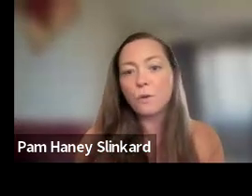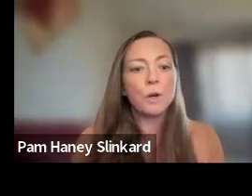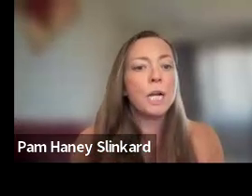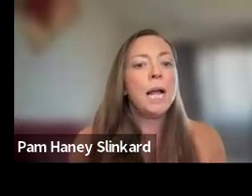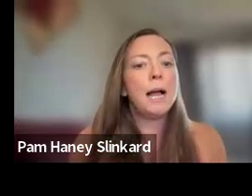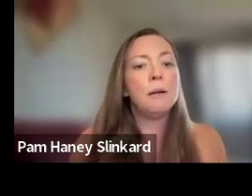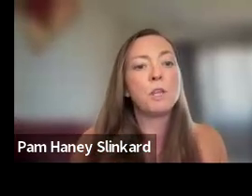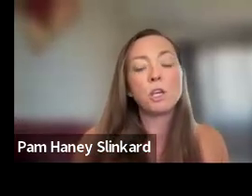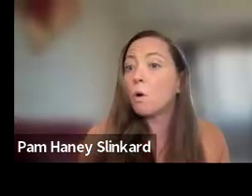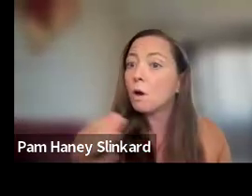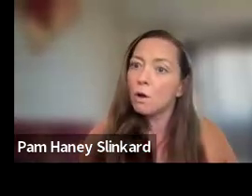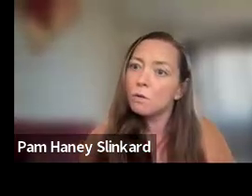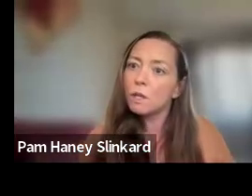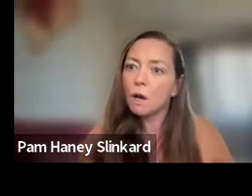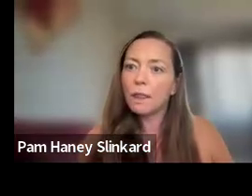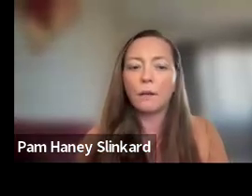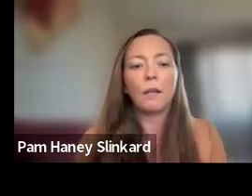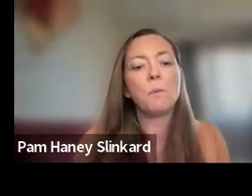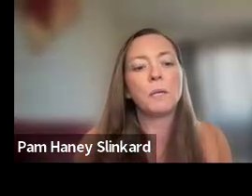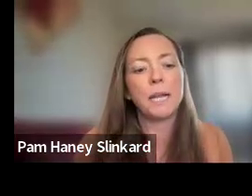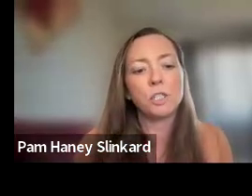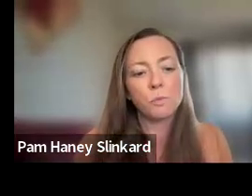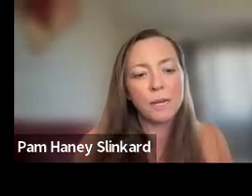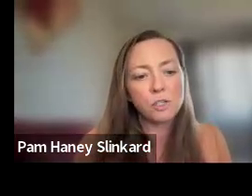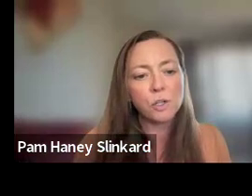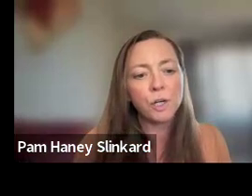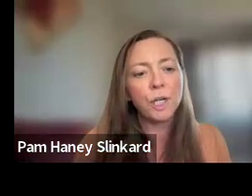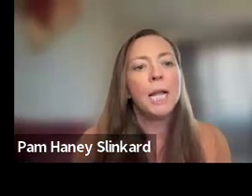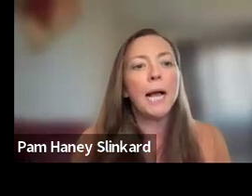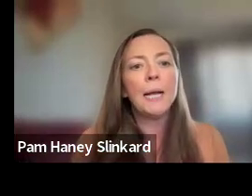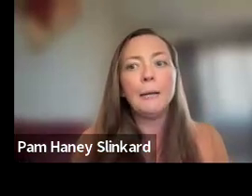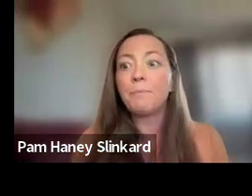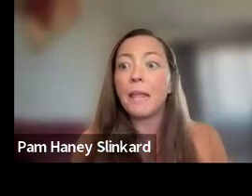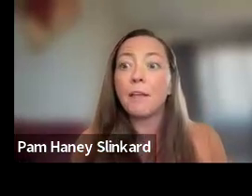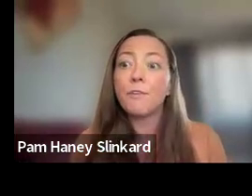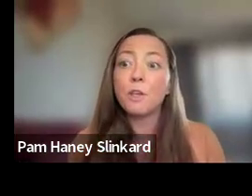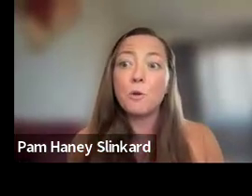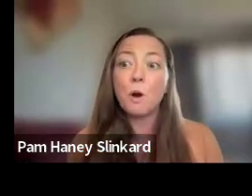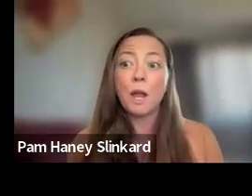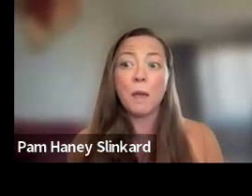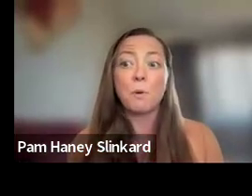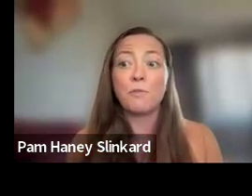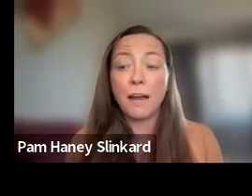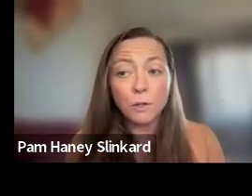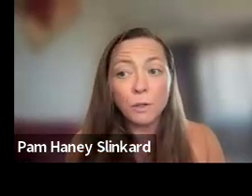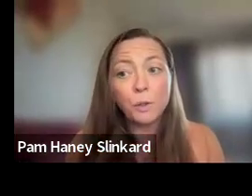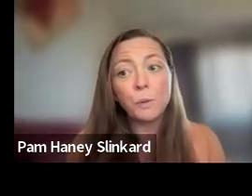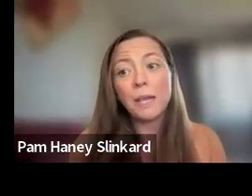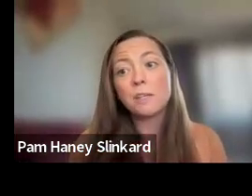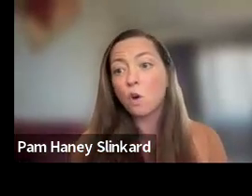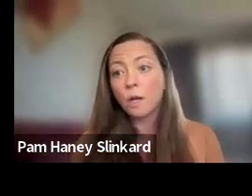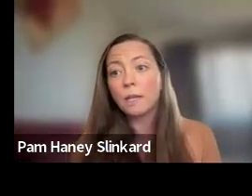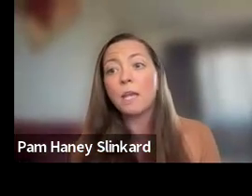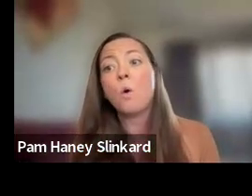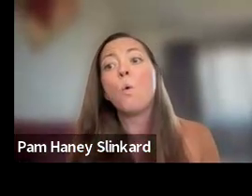mull over. The QR codes are there if you would like to register. If you are a provider